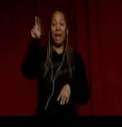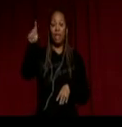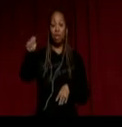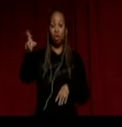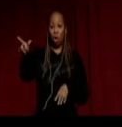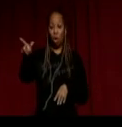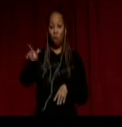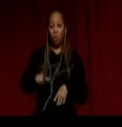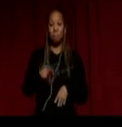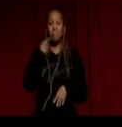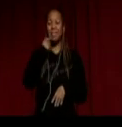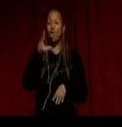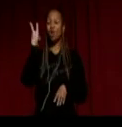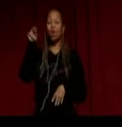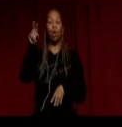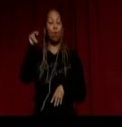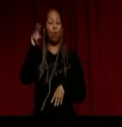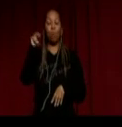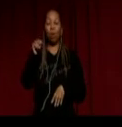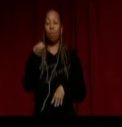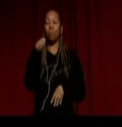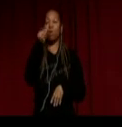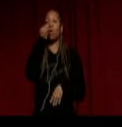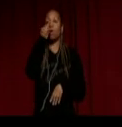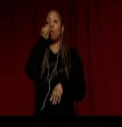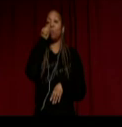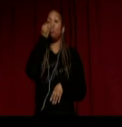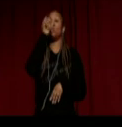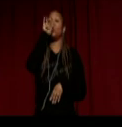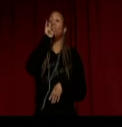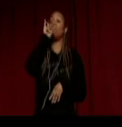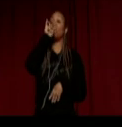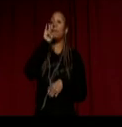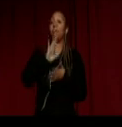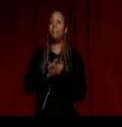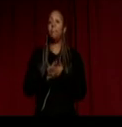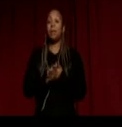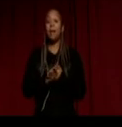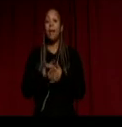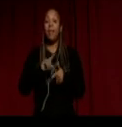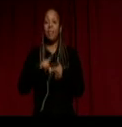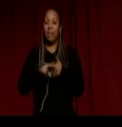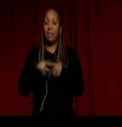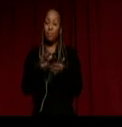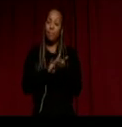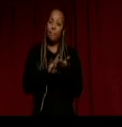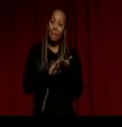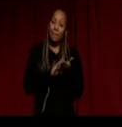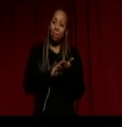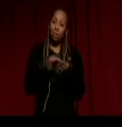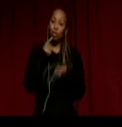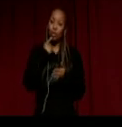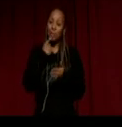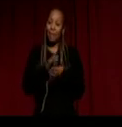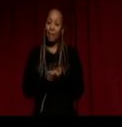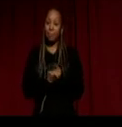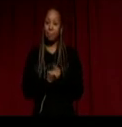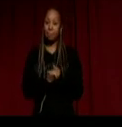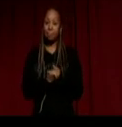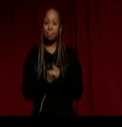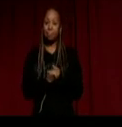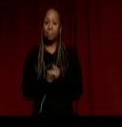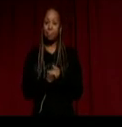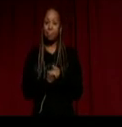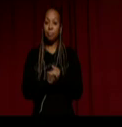and everybody had to say, no, don't ingest our product, don't drink our product. Right. And then there was the pill that you just mentioned, that